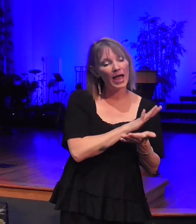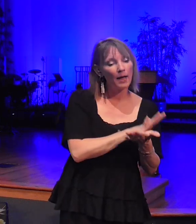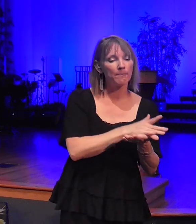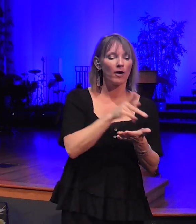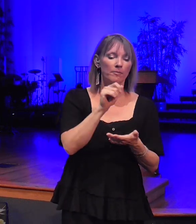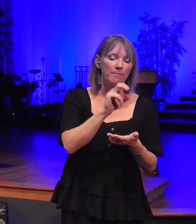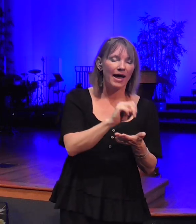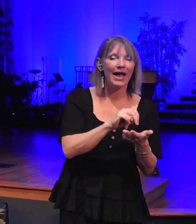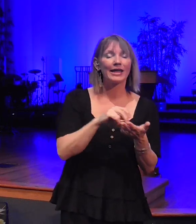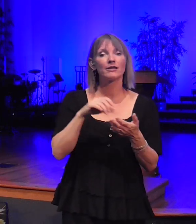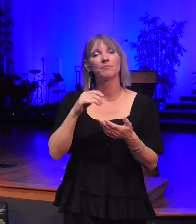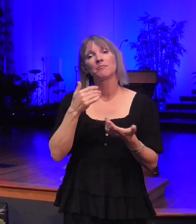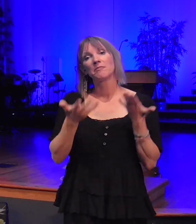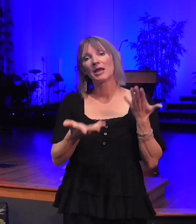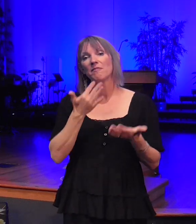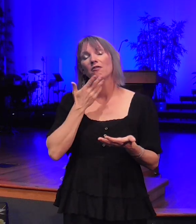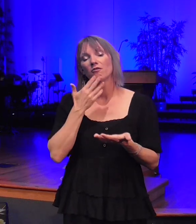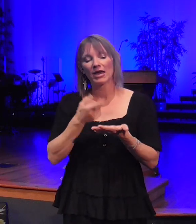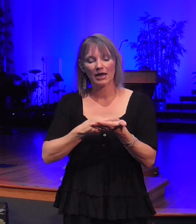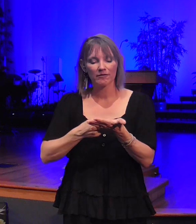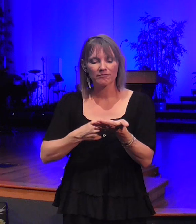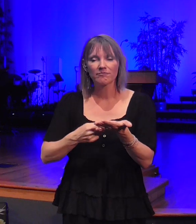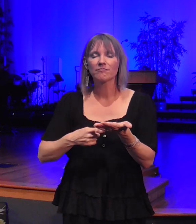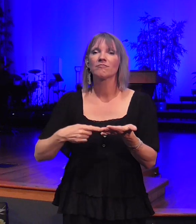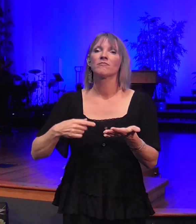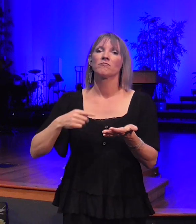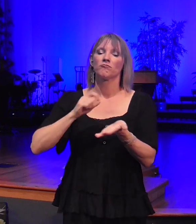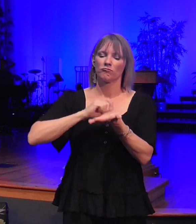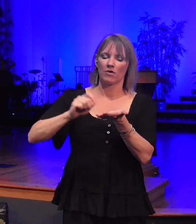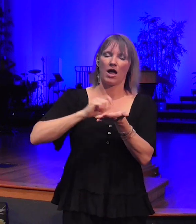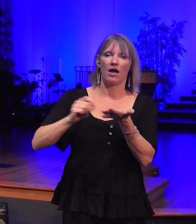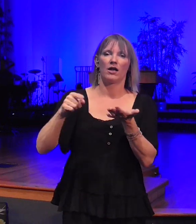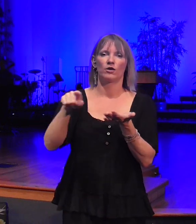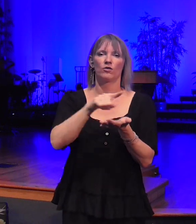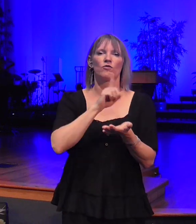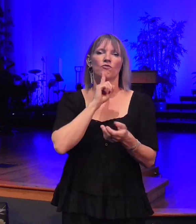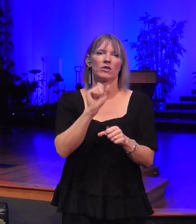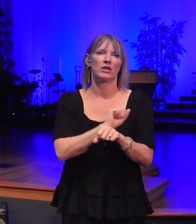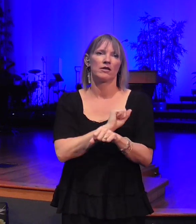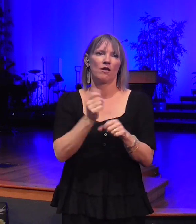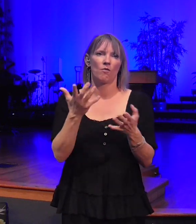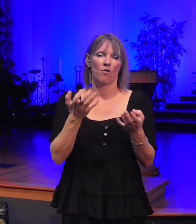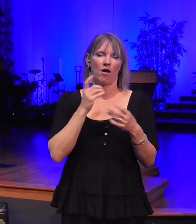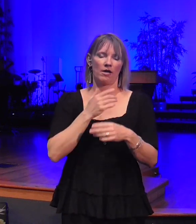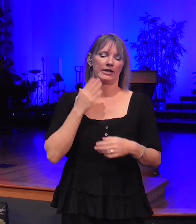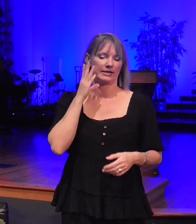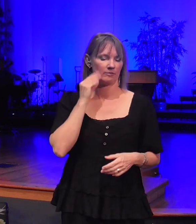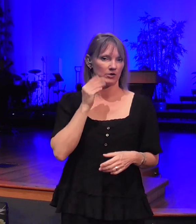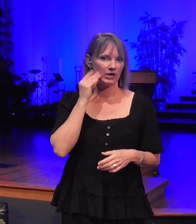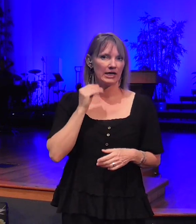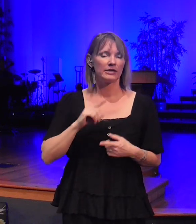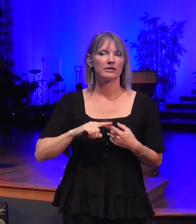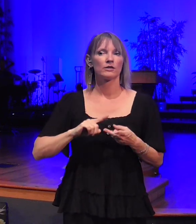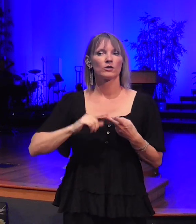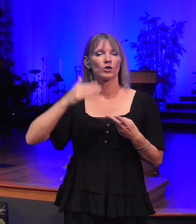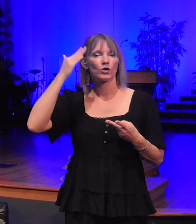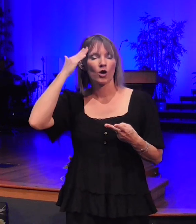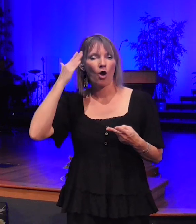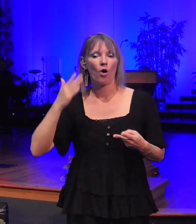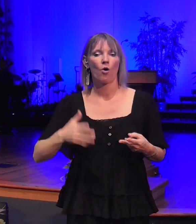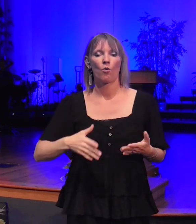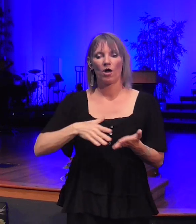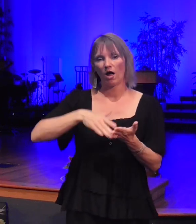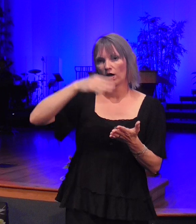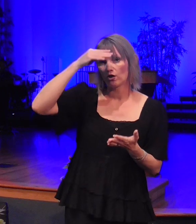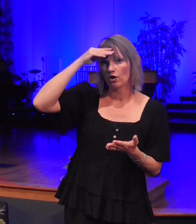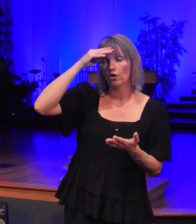crayons, and to write out what it is that you really want to experience, know, and learn. And what you'll